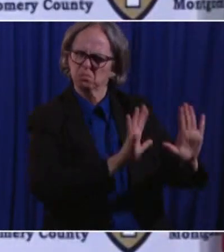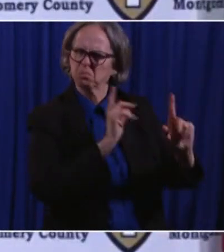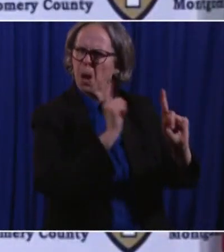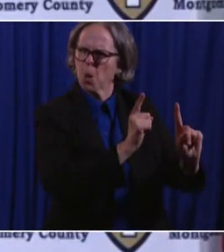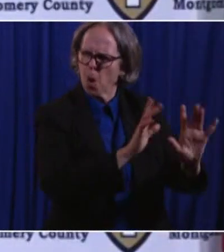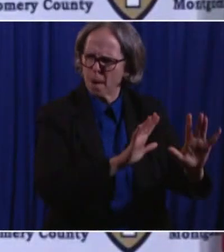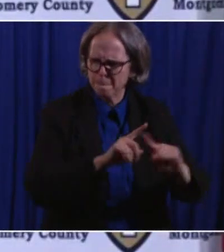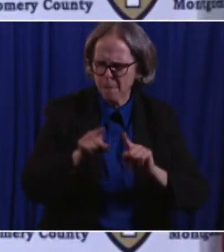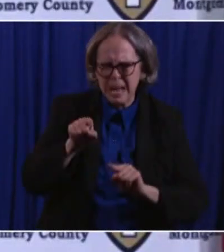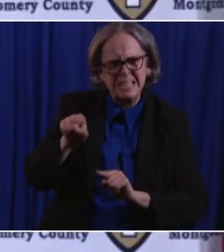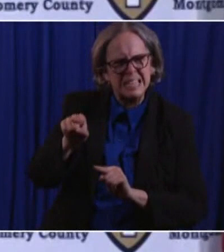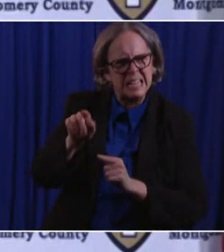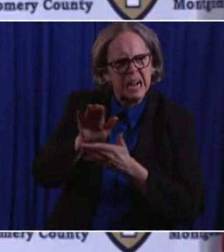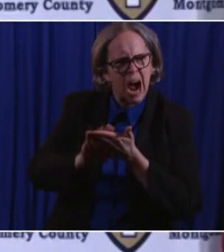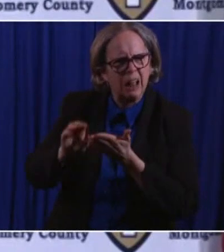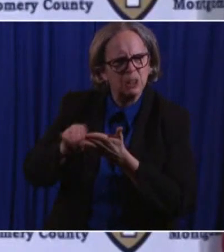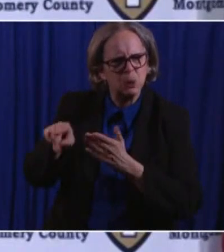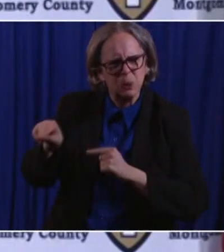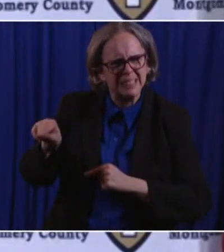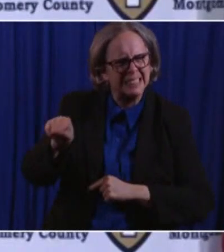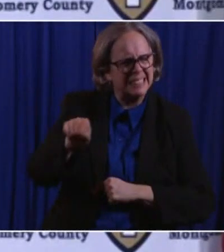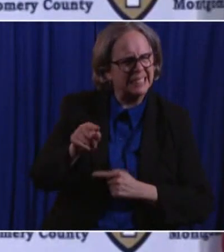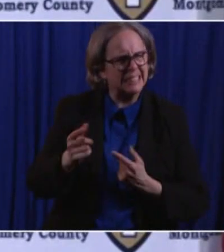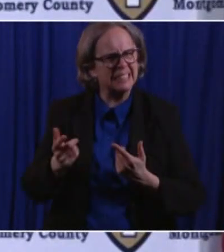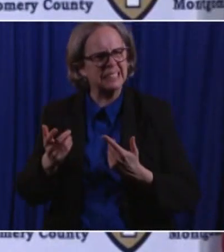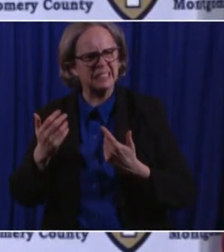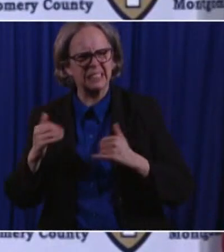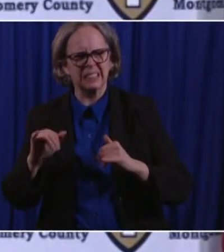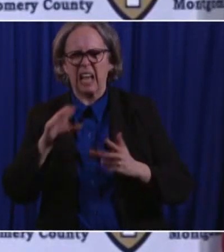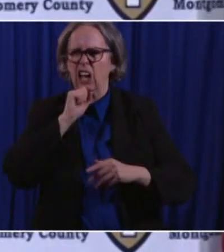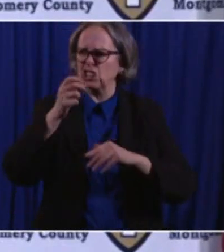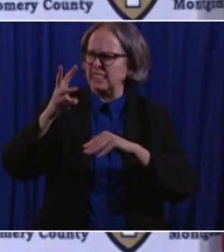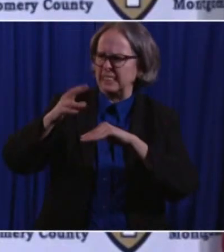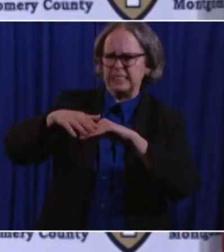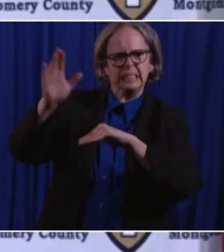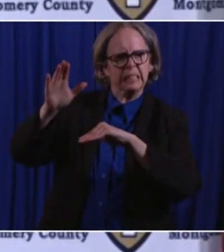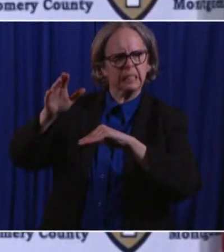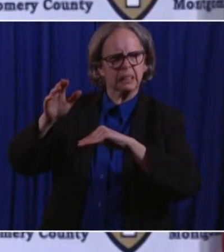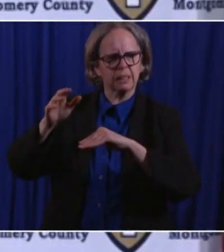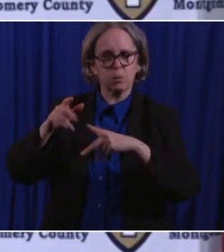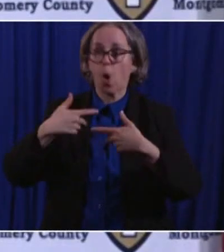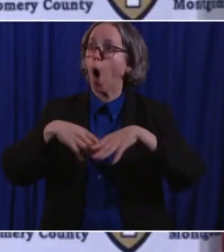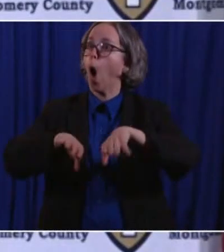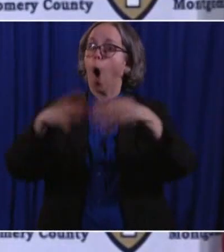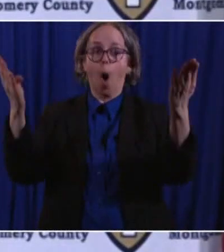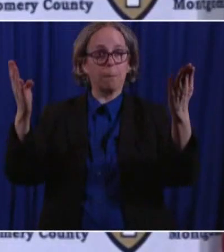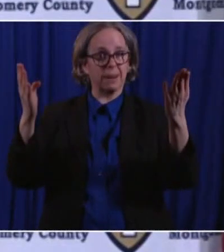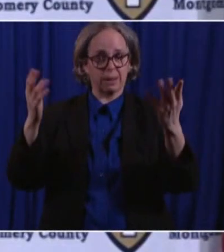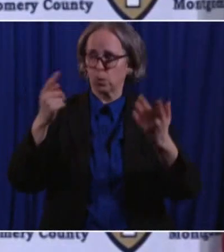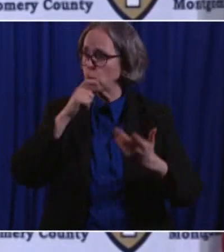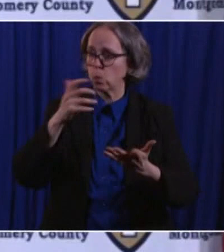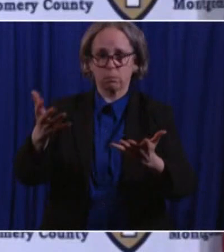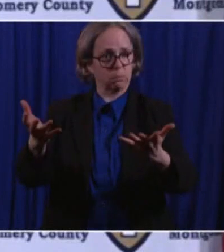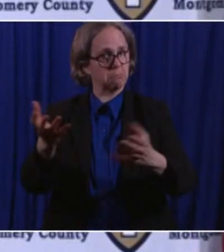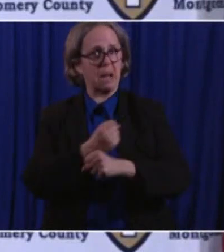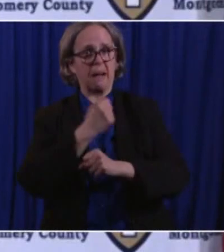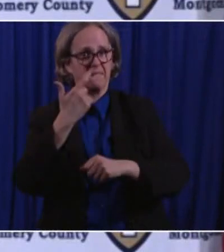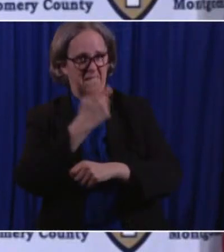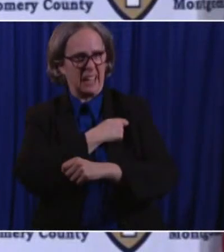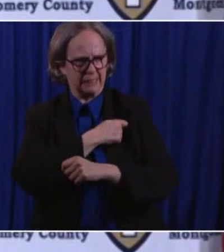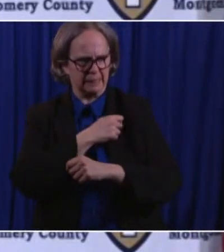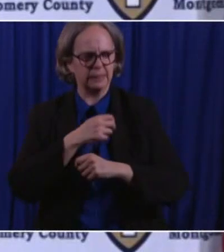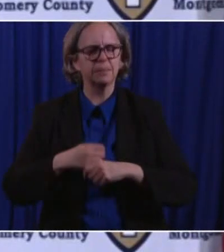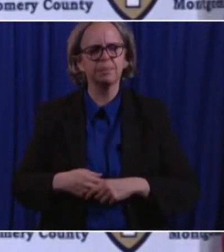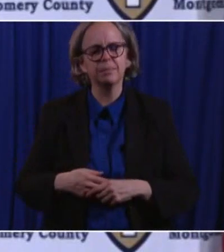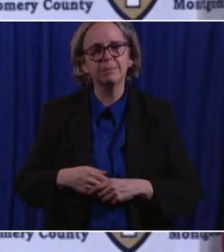So everybody is now open. Everyone can get the vaccine.